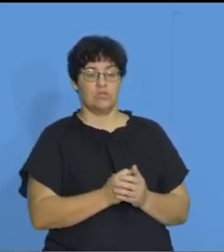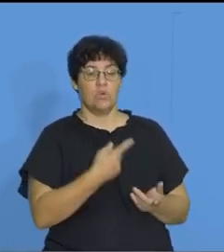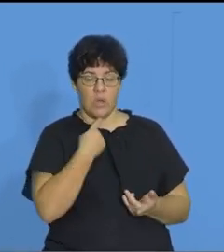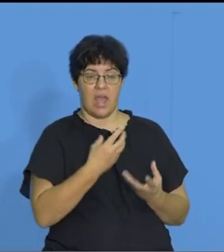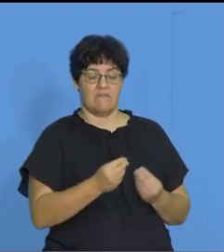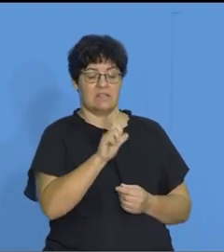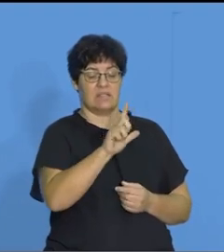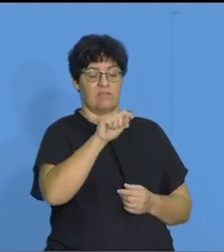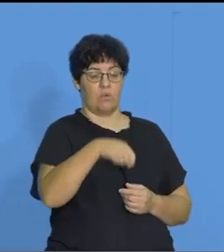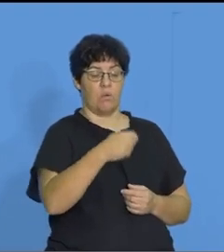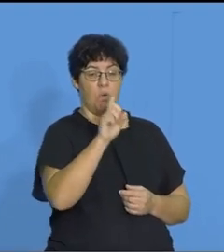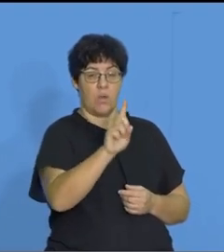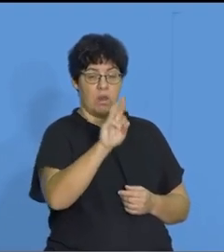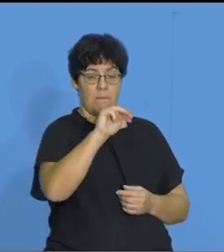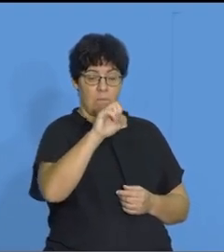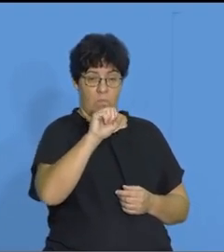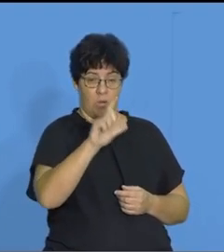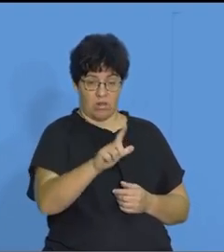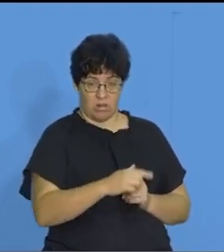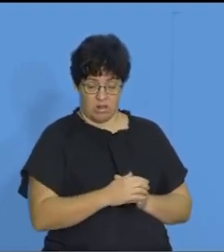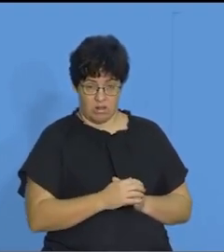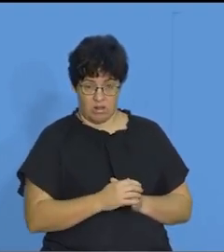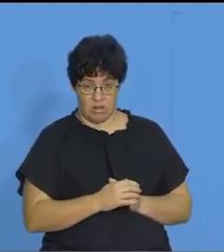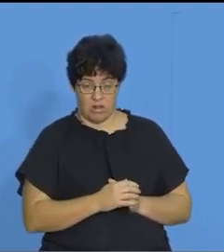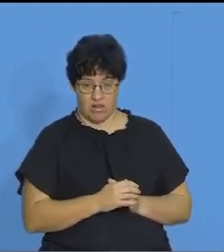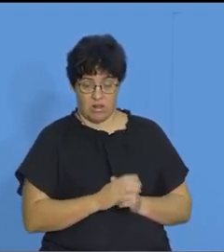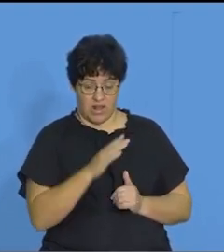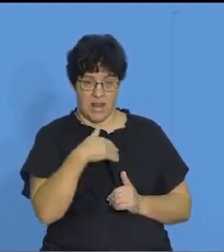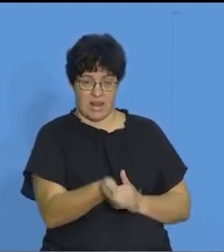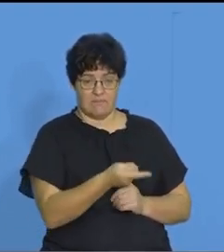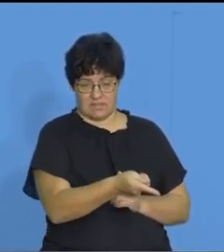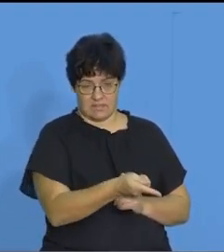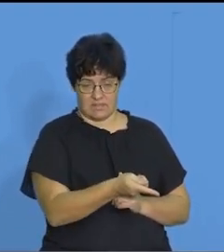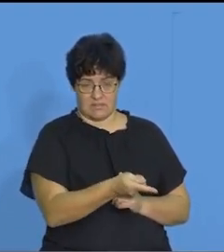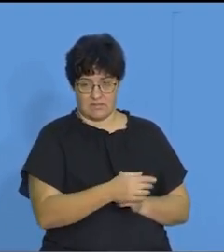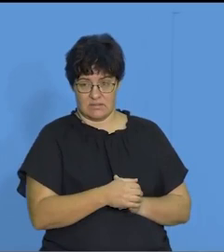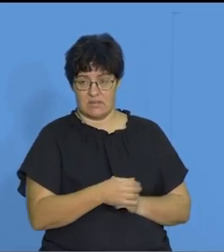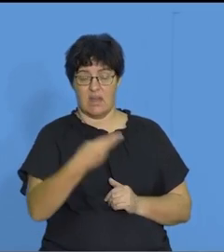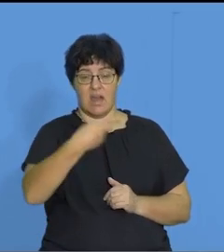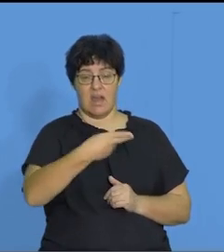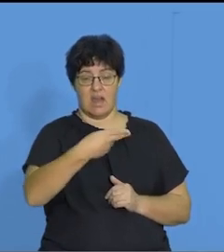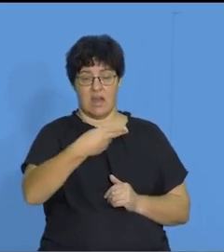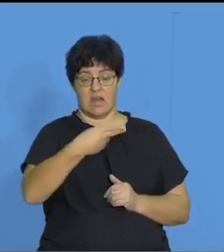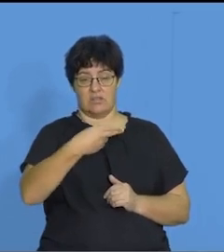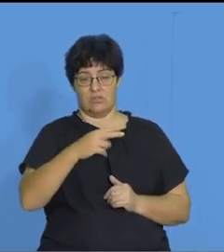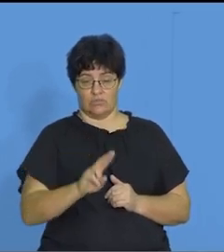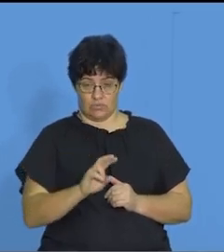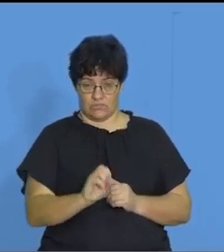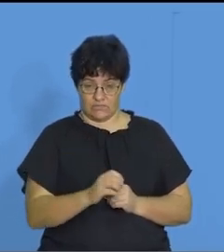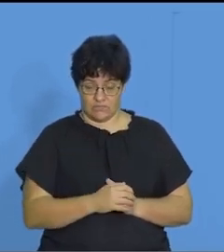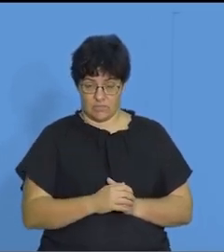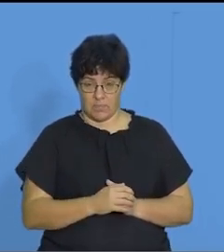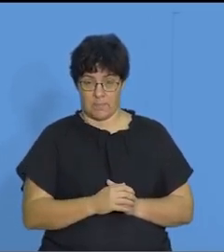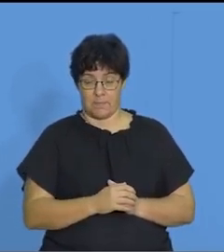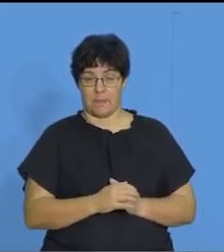react. So we had 7.1 moles, okay? 7.1 mole of hydrogen, okay? So